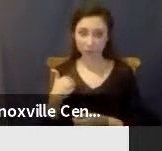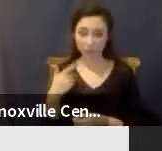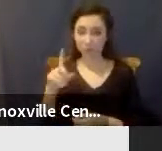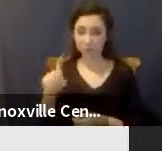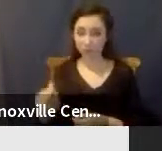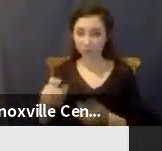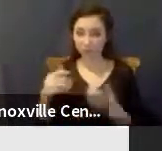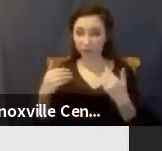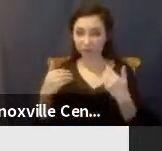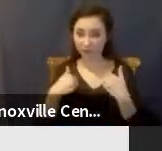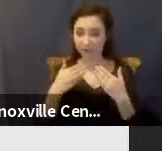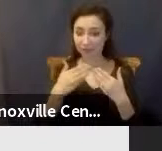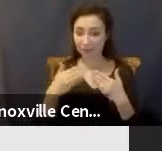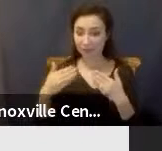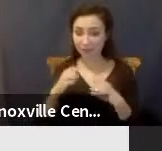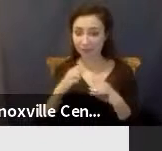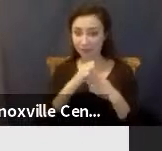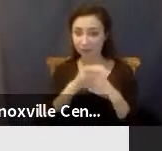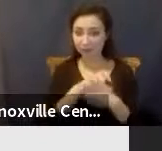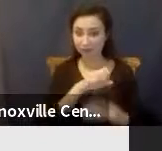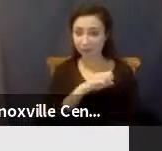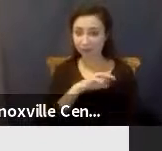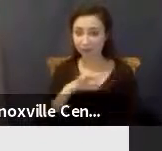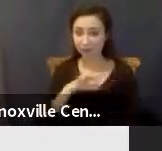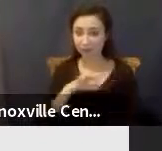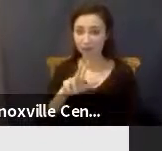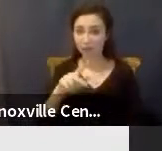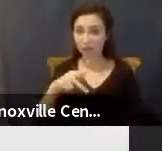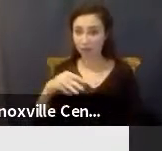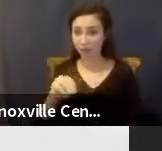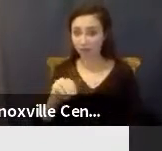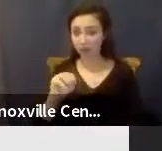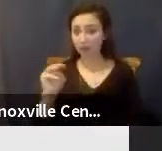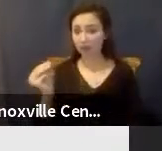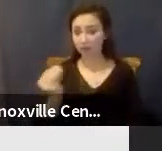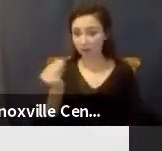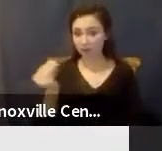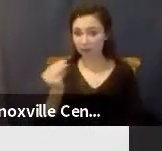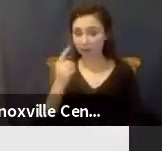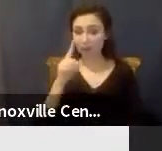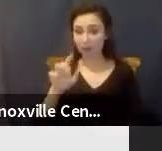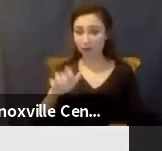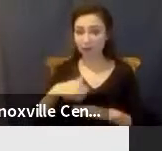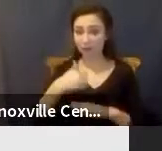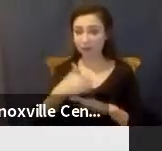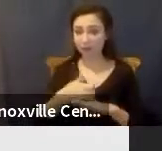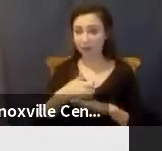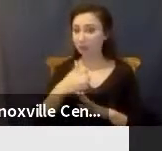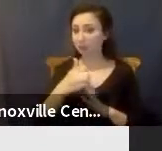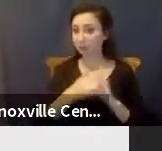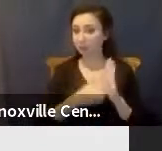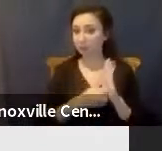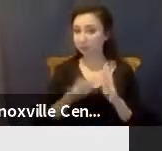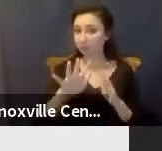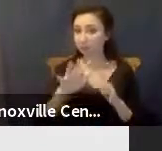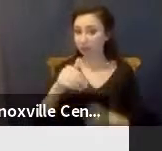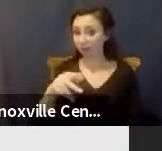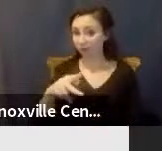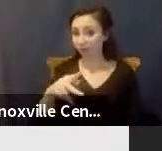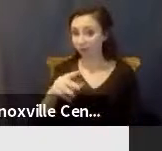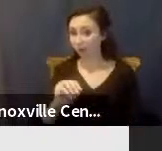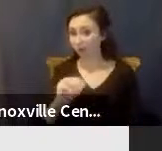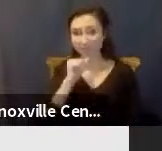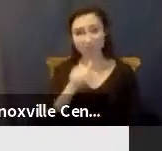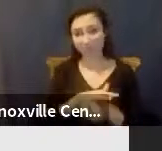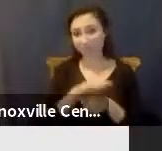items to be submitted to my staff by 3 p.m. on Monday to get the agenda out by 5 p.m. That's not enough time for us to